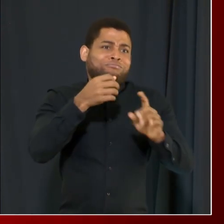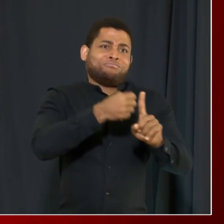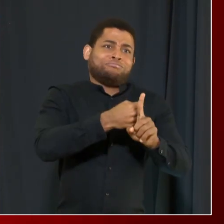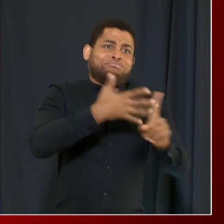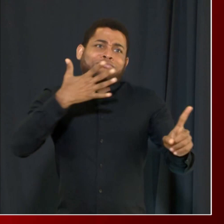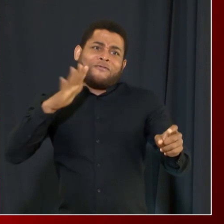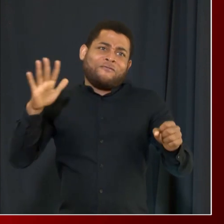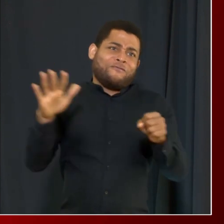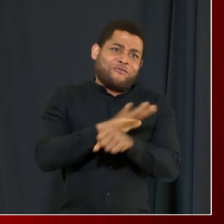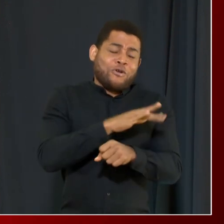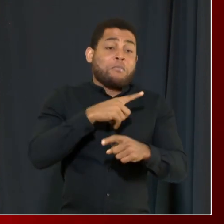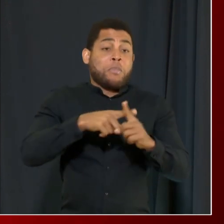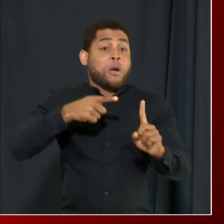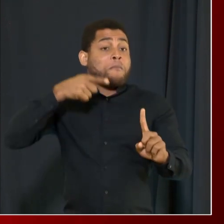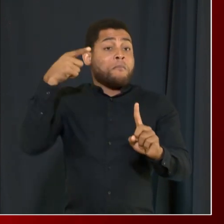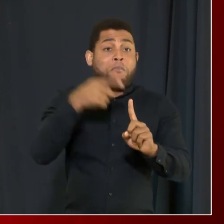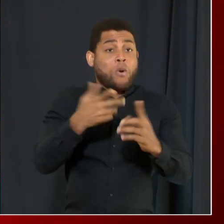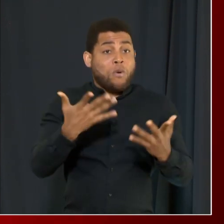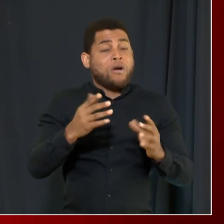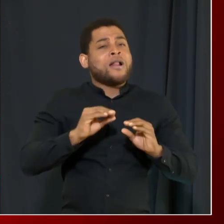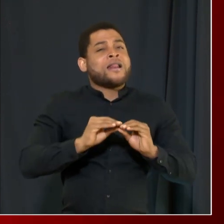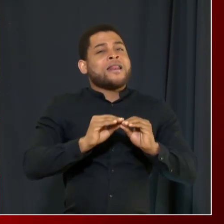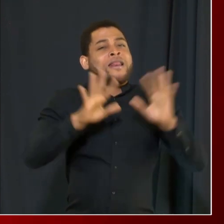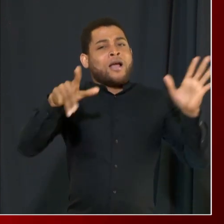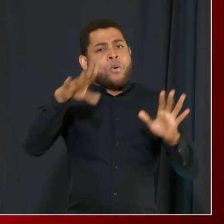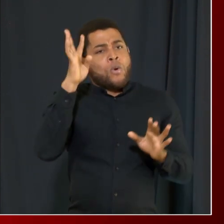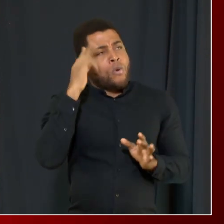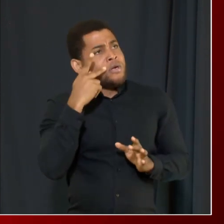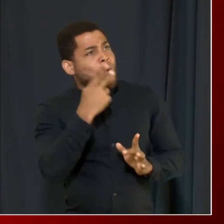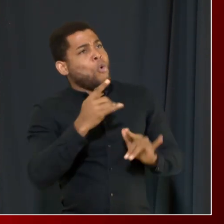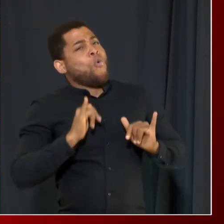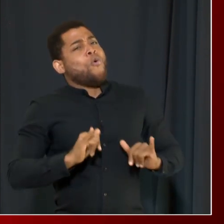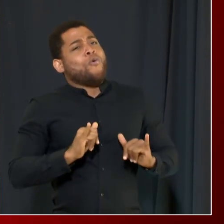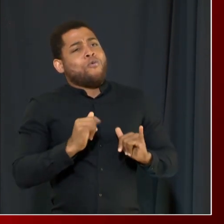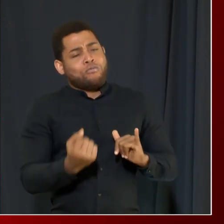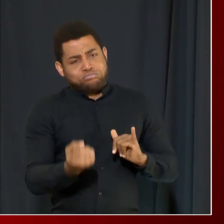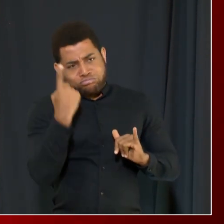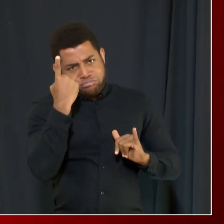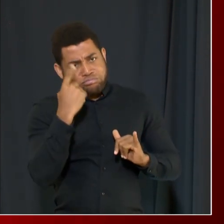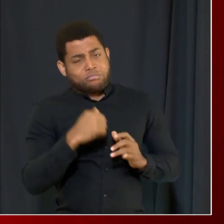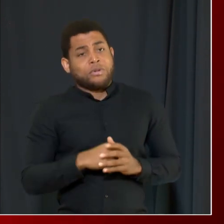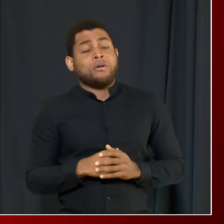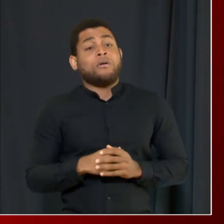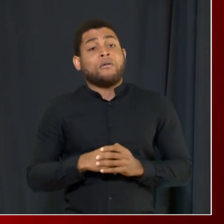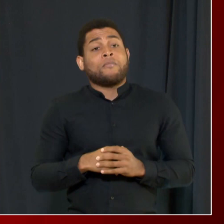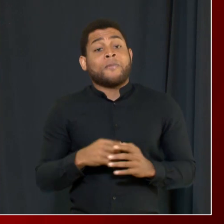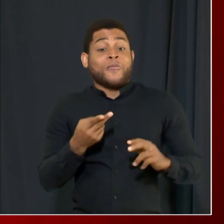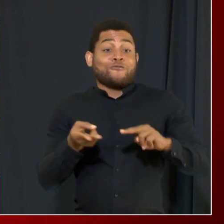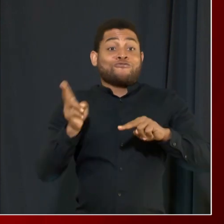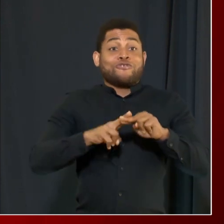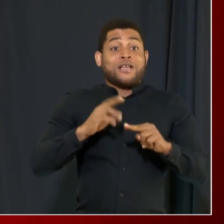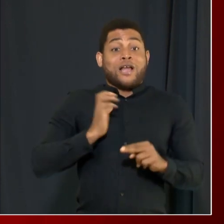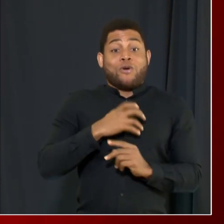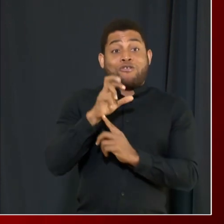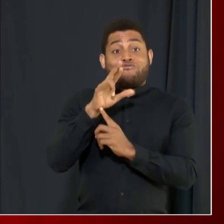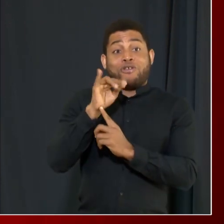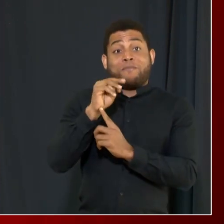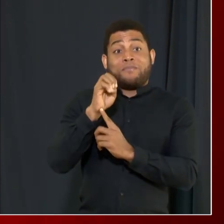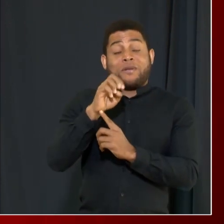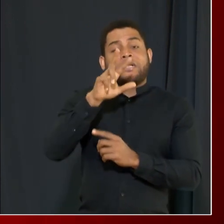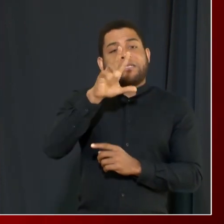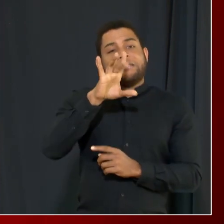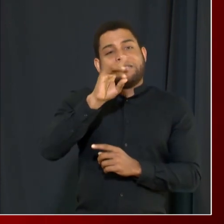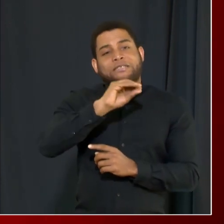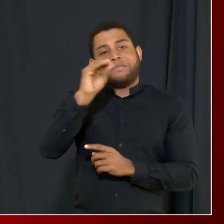point for us in seeing how we're doing. And so overall, we're up 38% in violent crime driven, as you can see, by increases